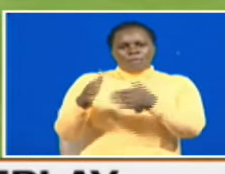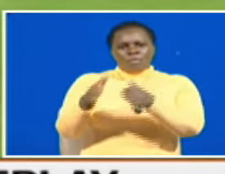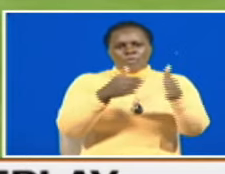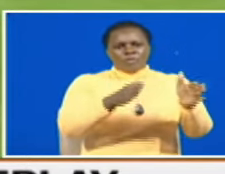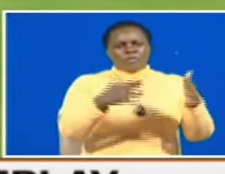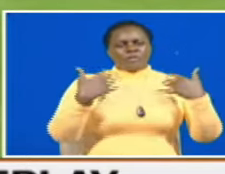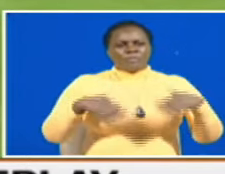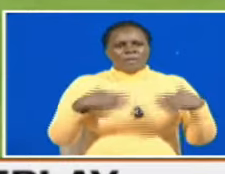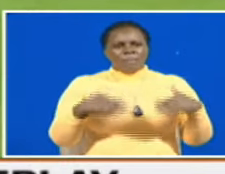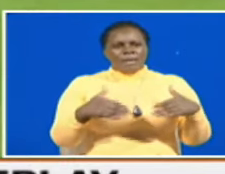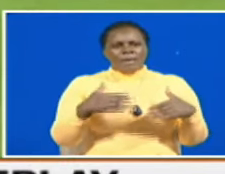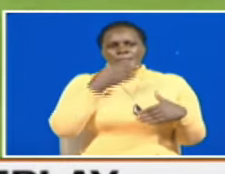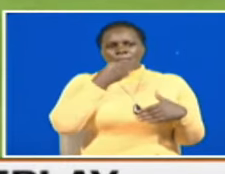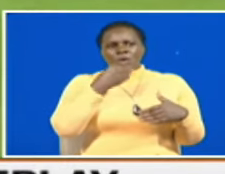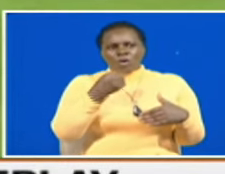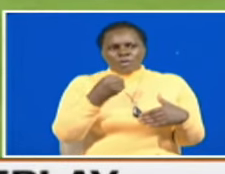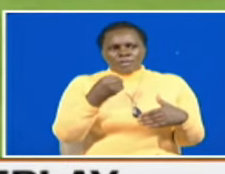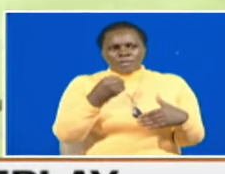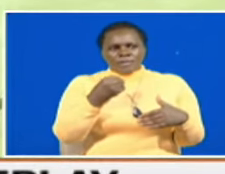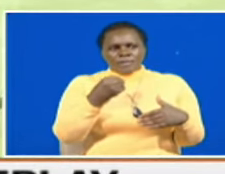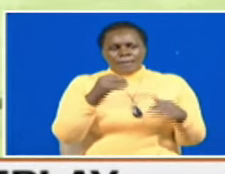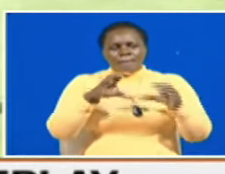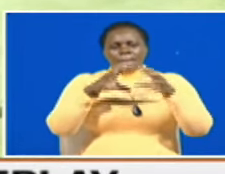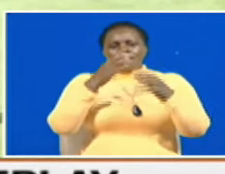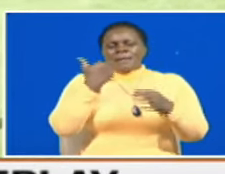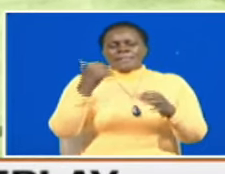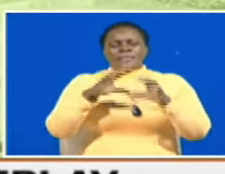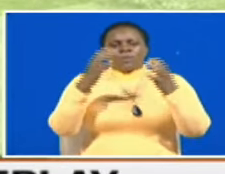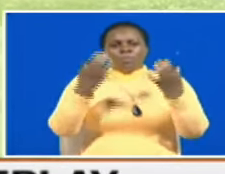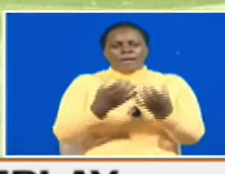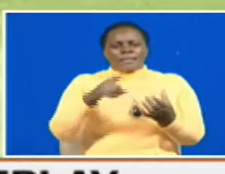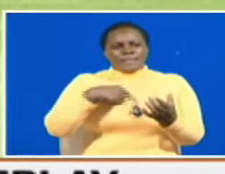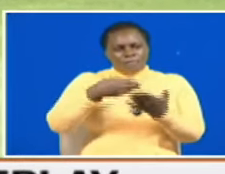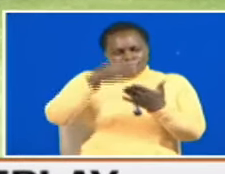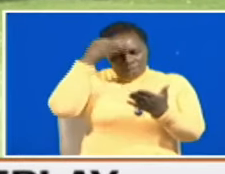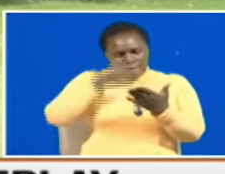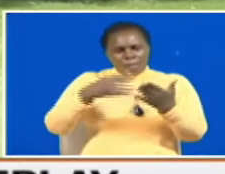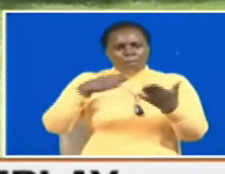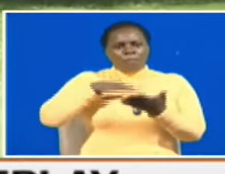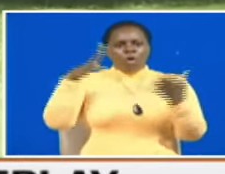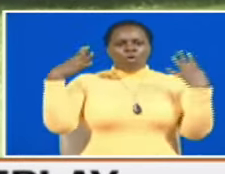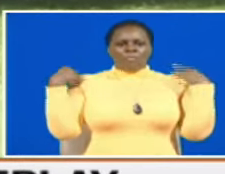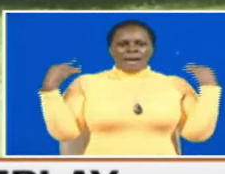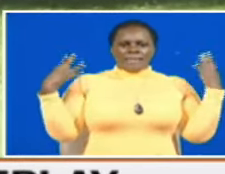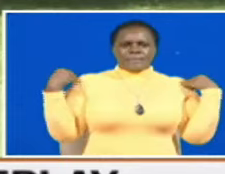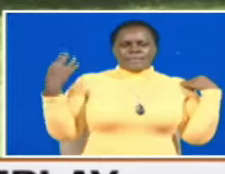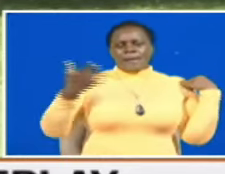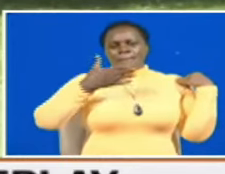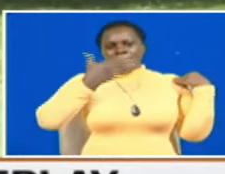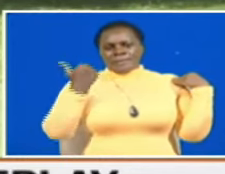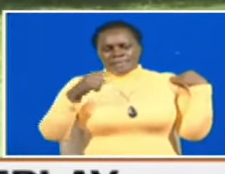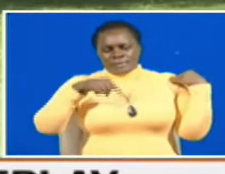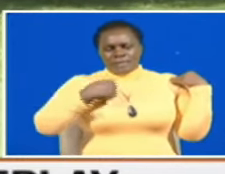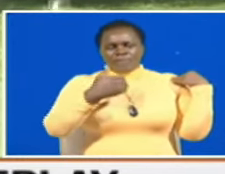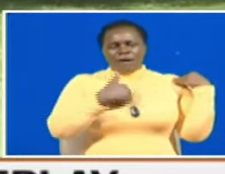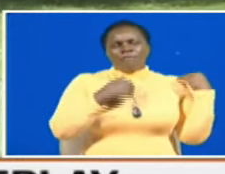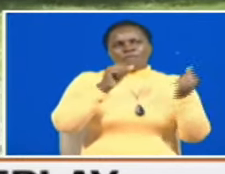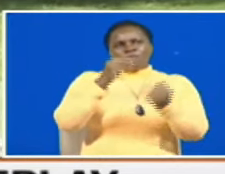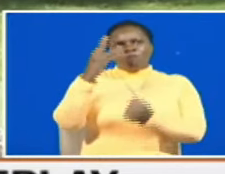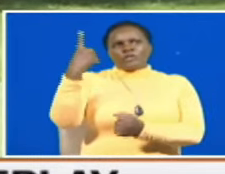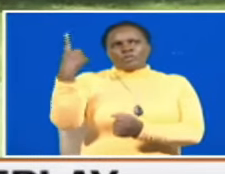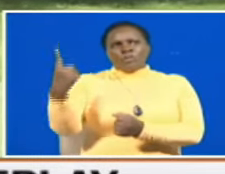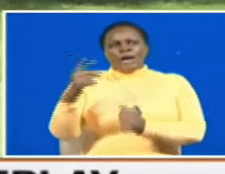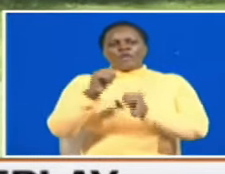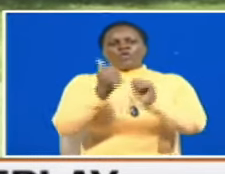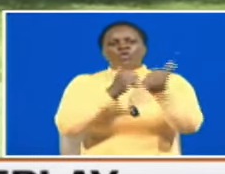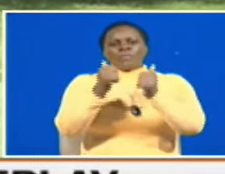with the big boys in the rest of the world. Well, what we've learned is the more you practice, the better you become. So we have about 41